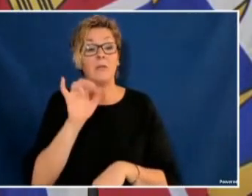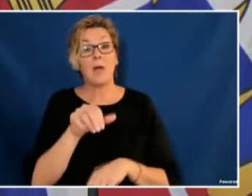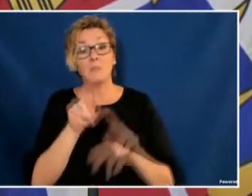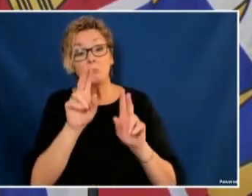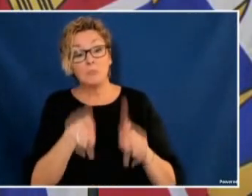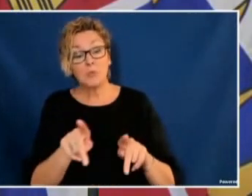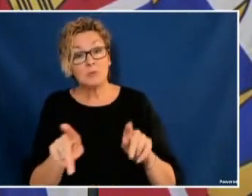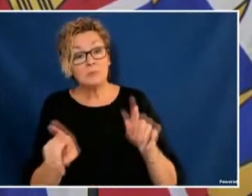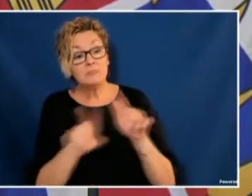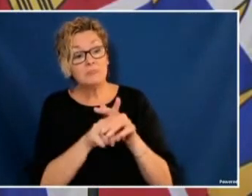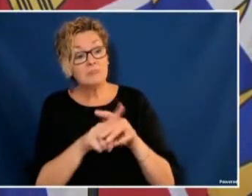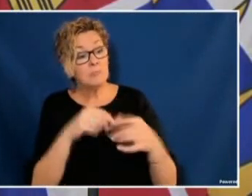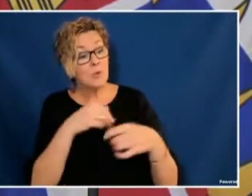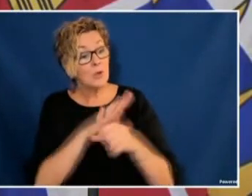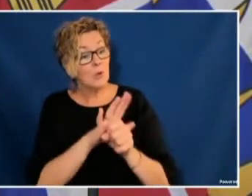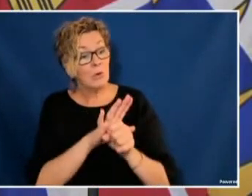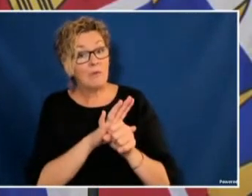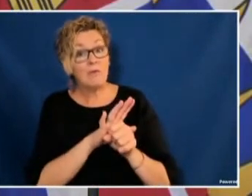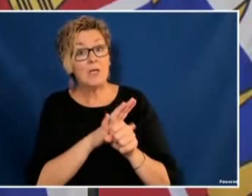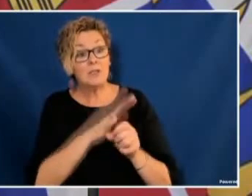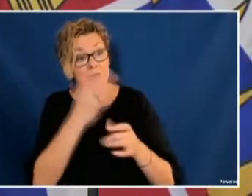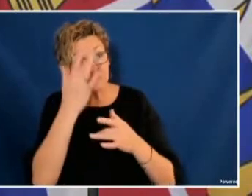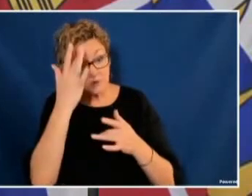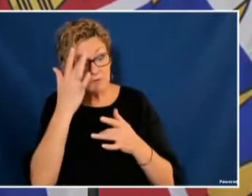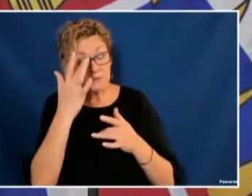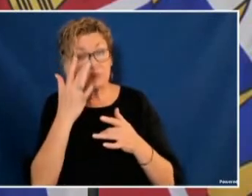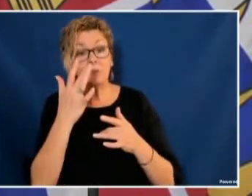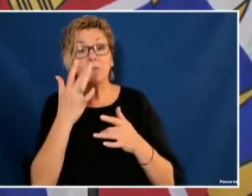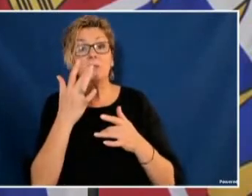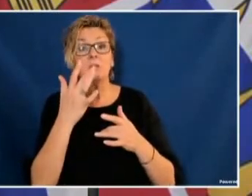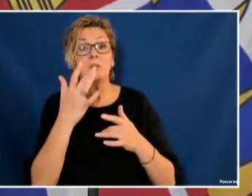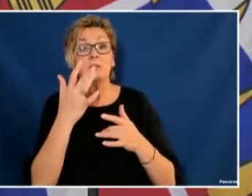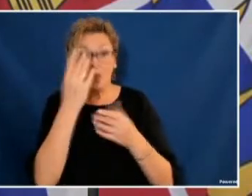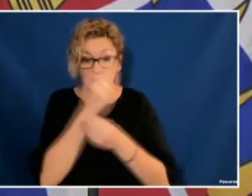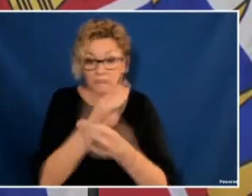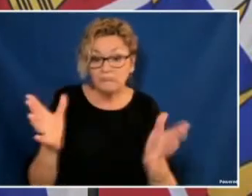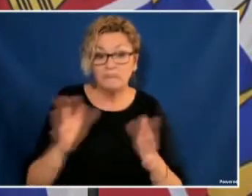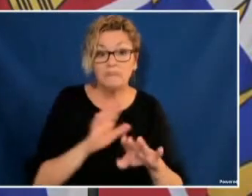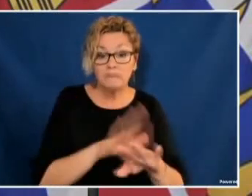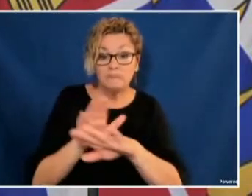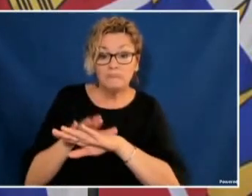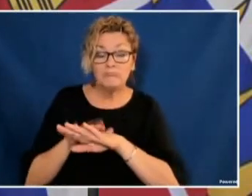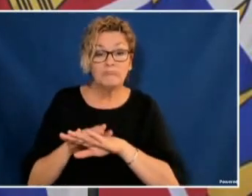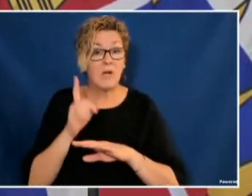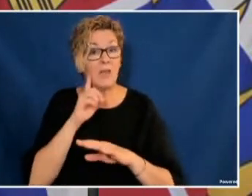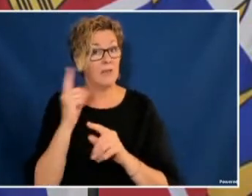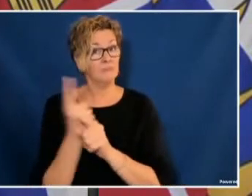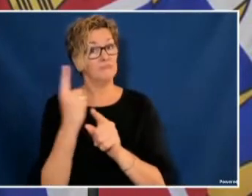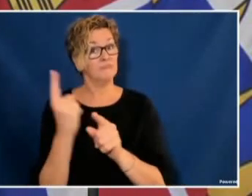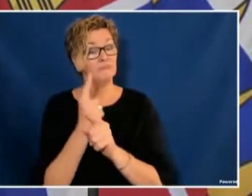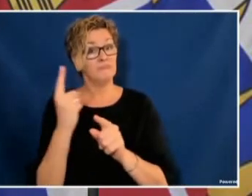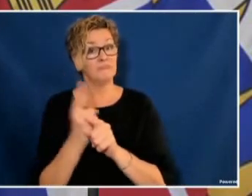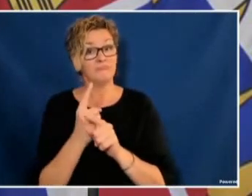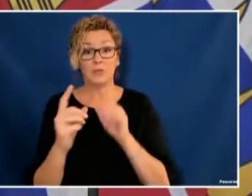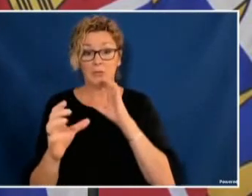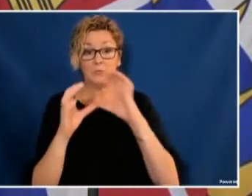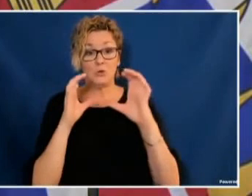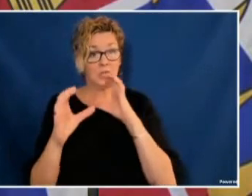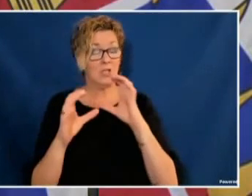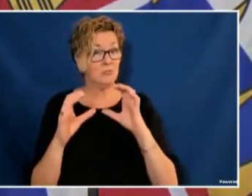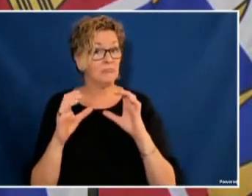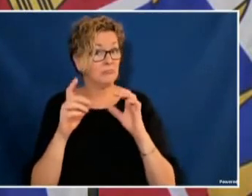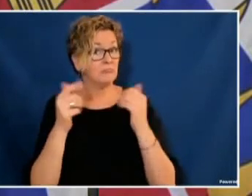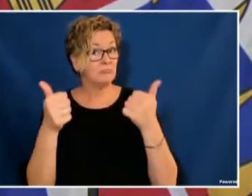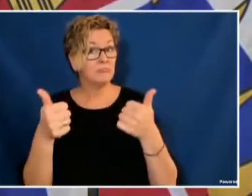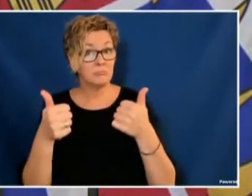know that it is associated with gatherings, even small gatherings, where people are coming together and thinking it's okay, but it